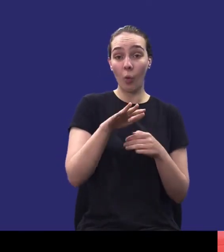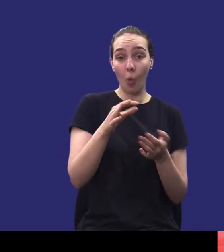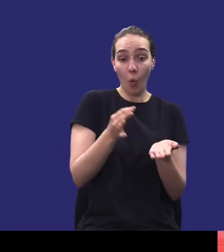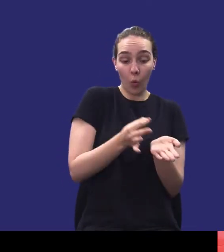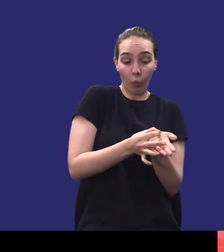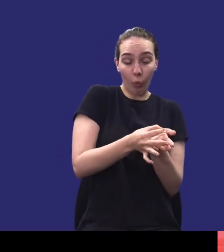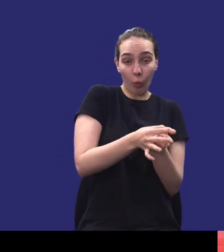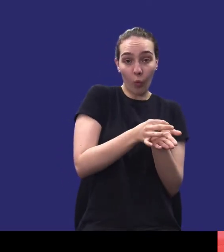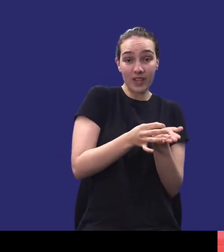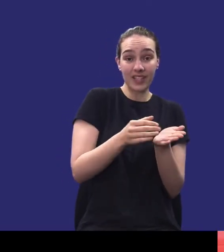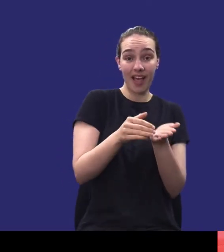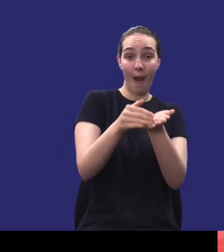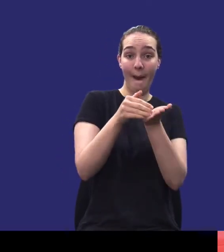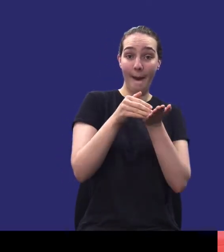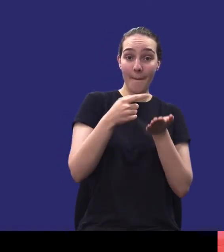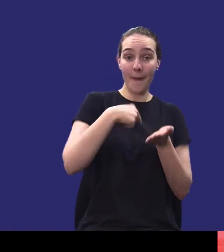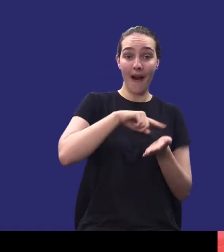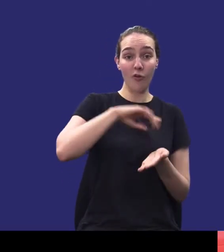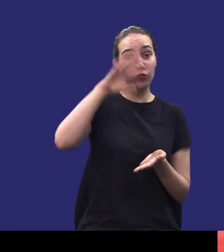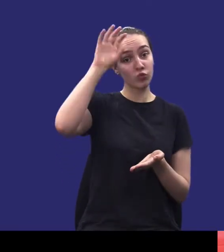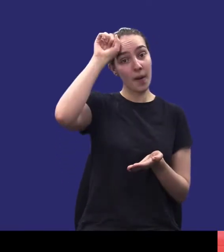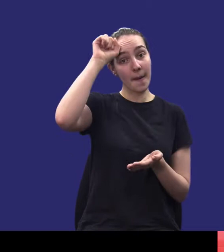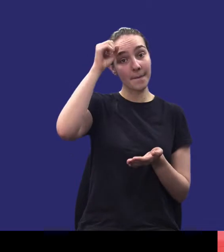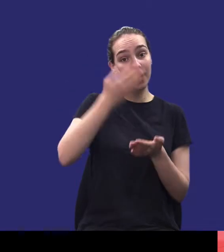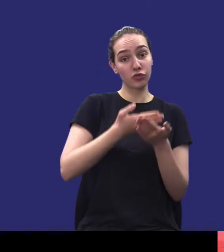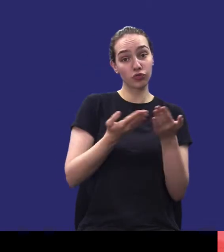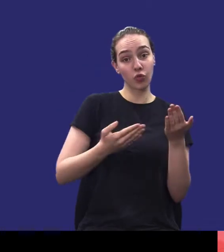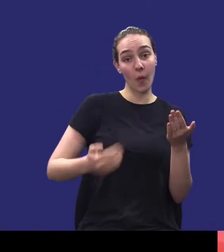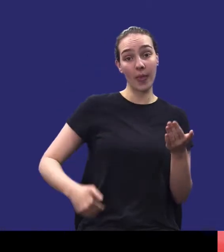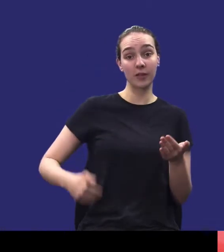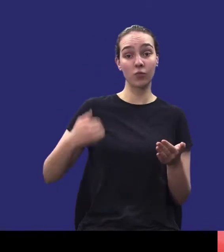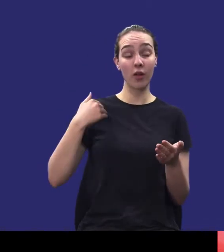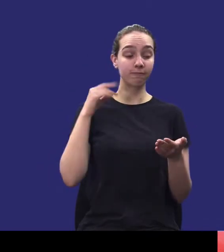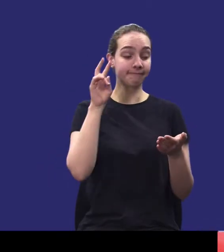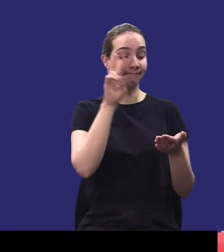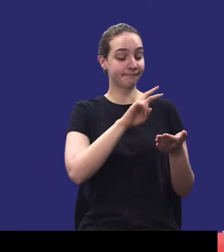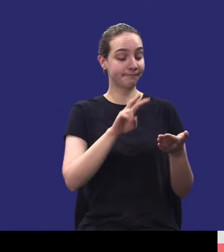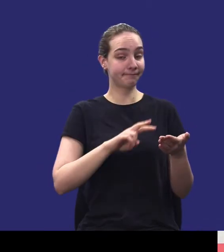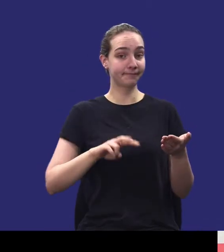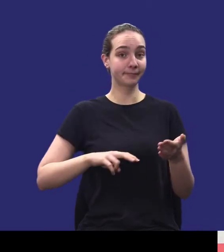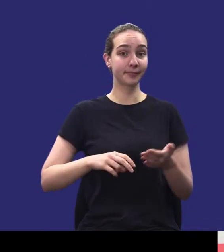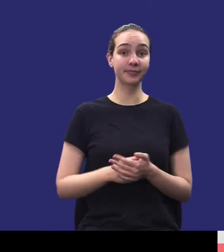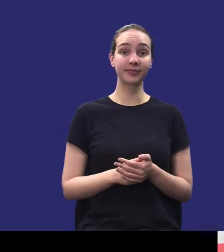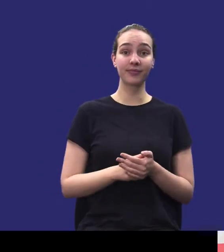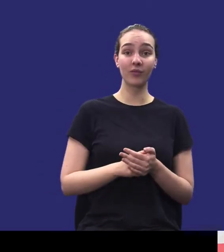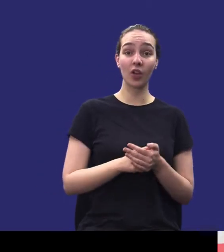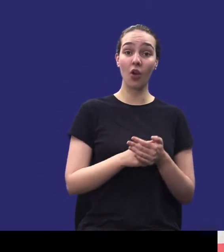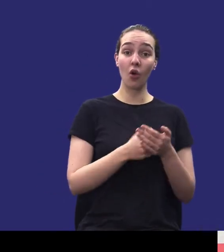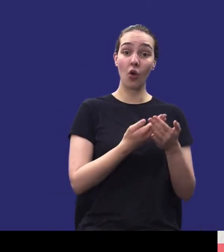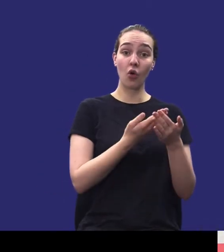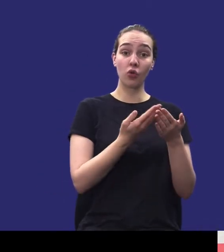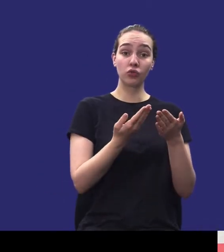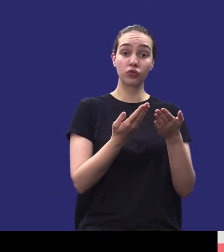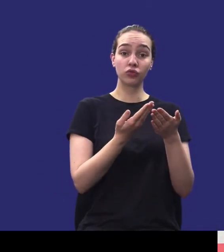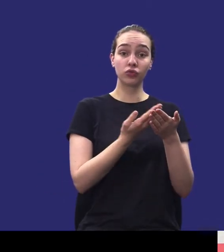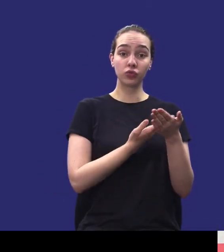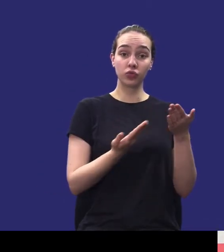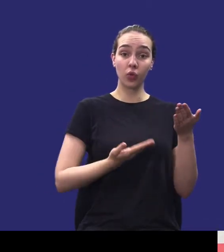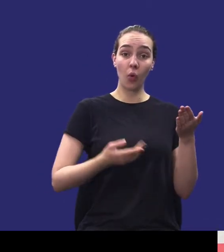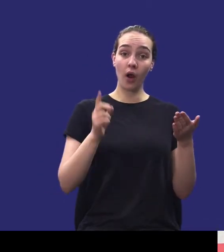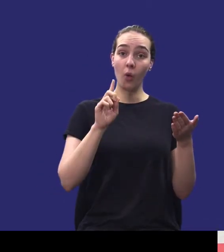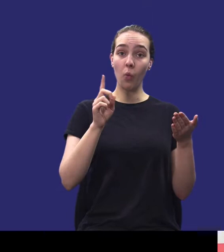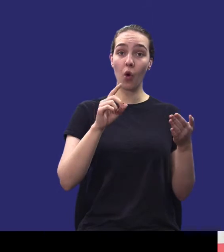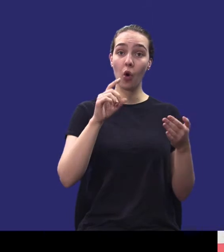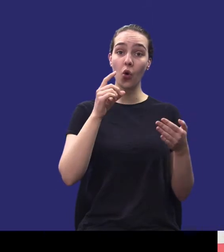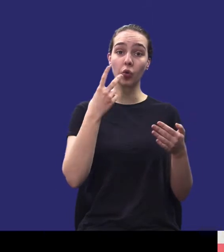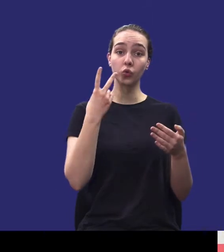and they are here to help us remember the story this morning. Shall we read? Let's go. The story we're going to read this morning is called Two